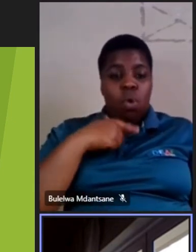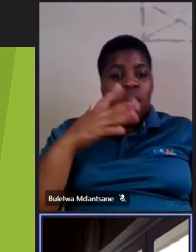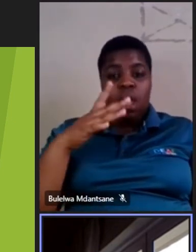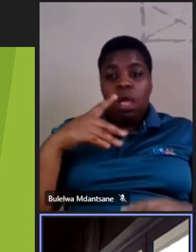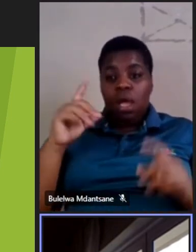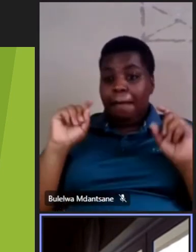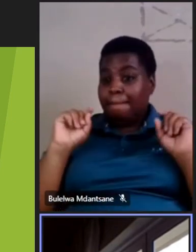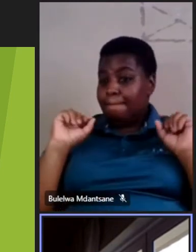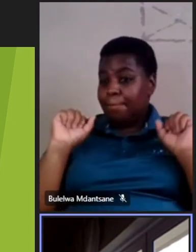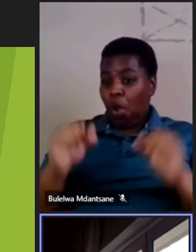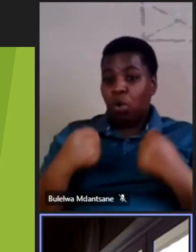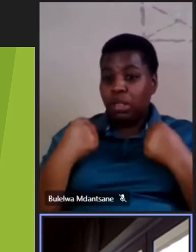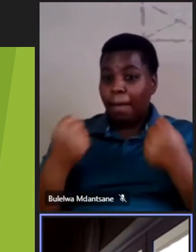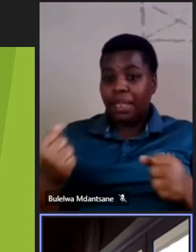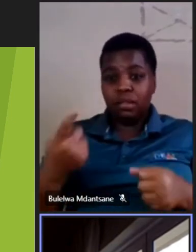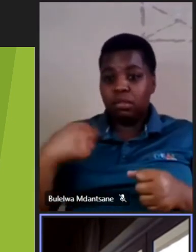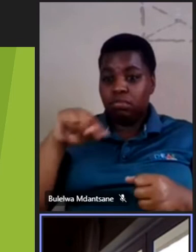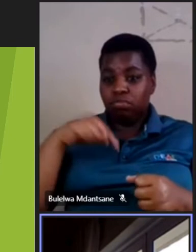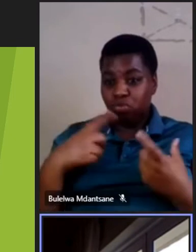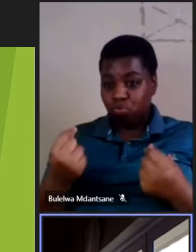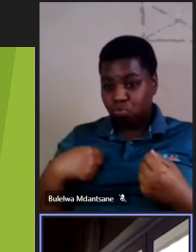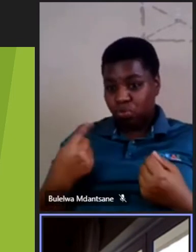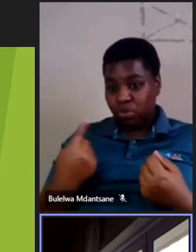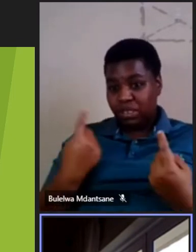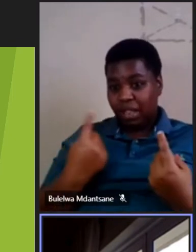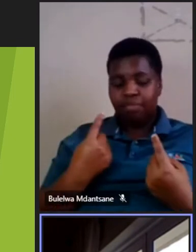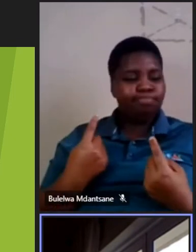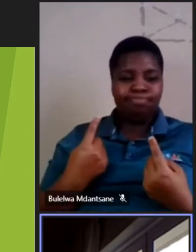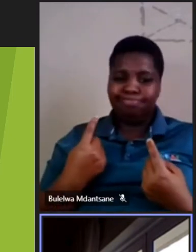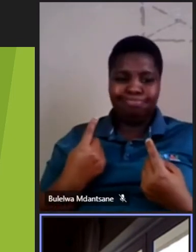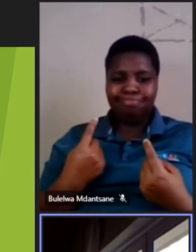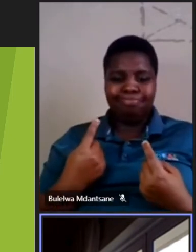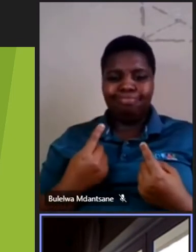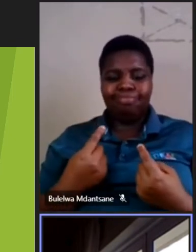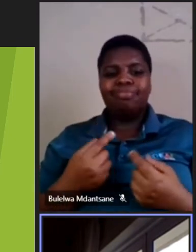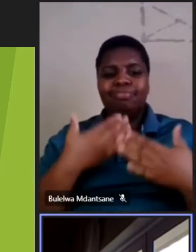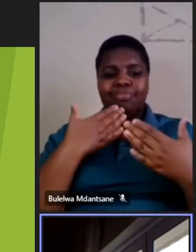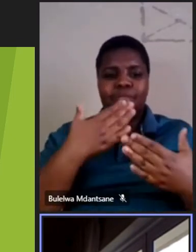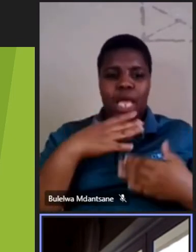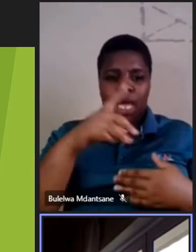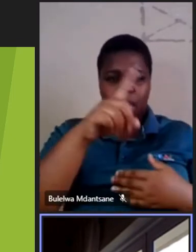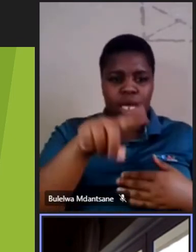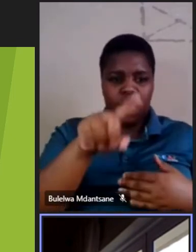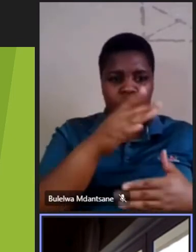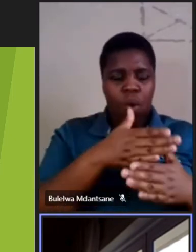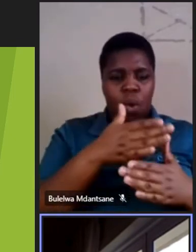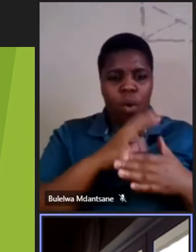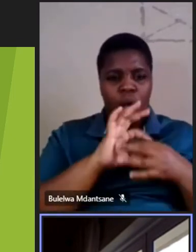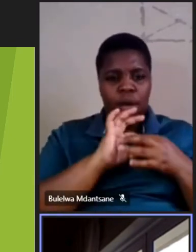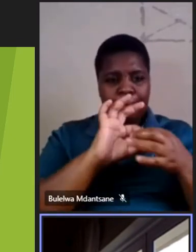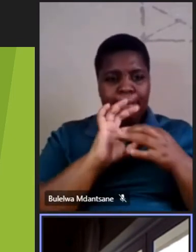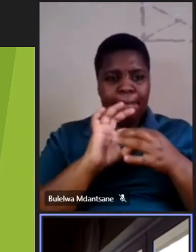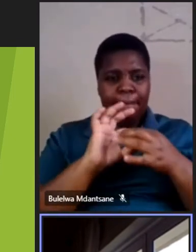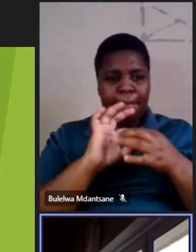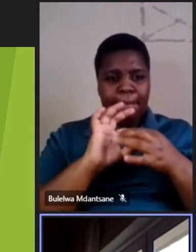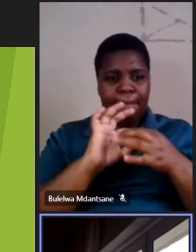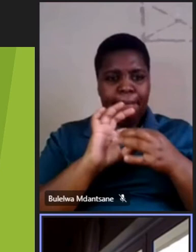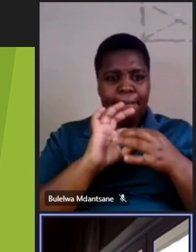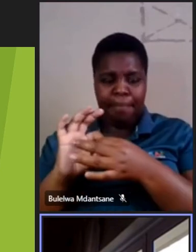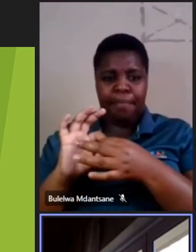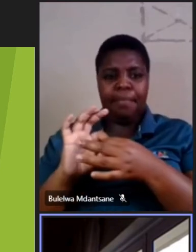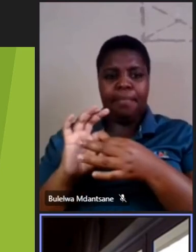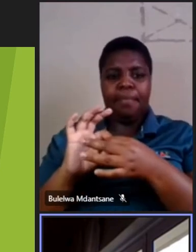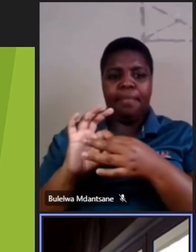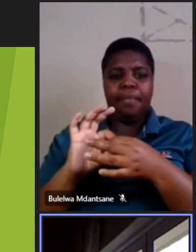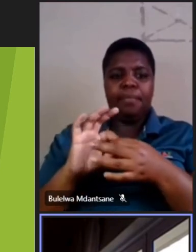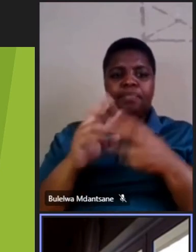to put this up and at such short notice. And I want to thank the South African Medical Research Council,